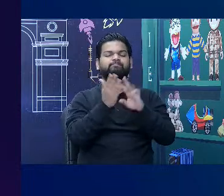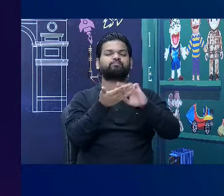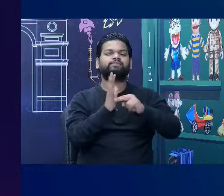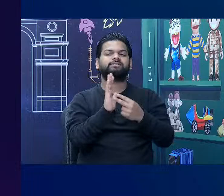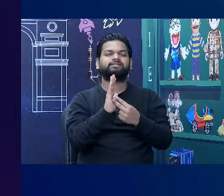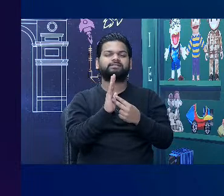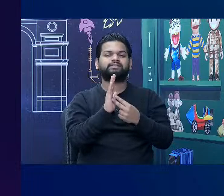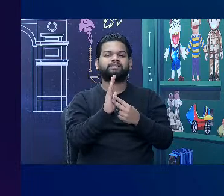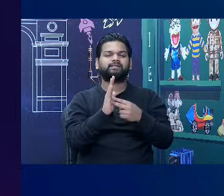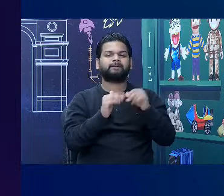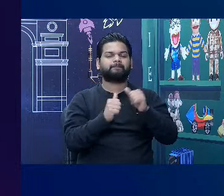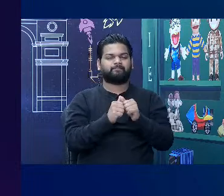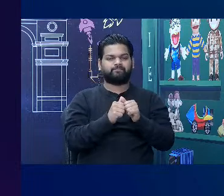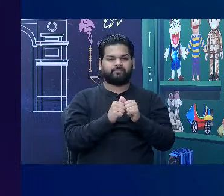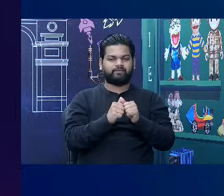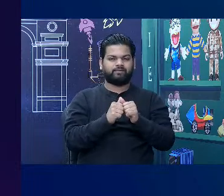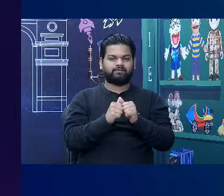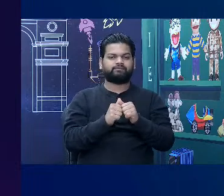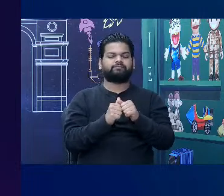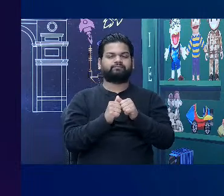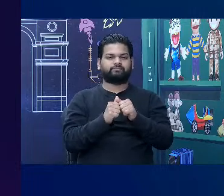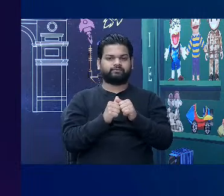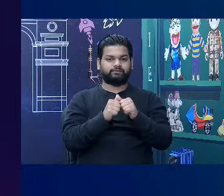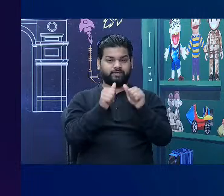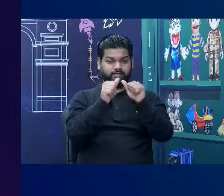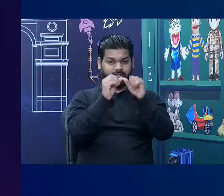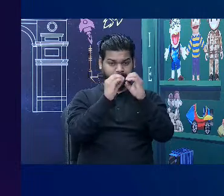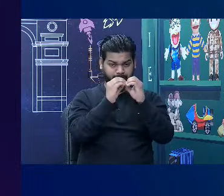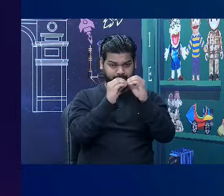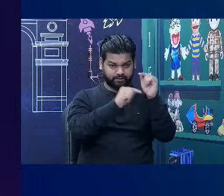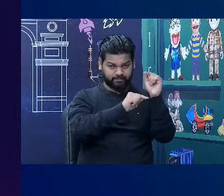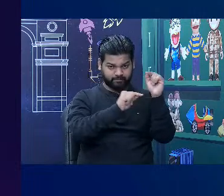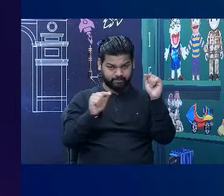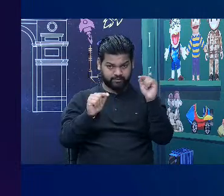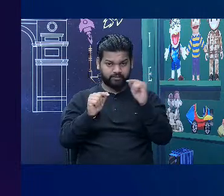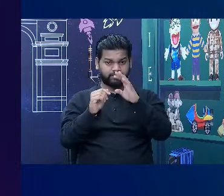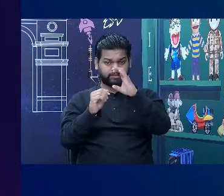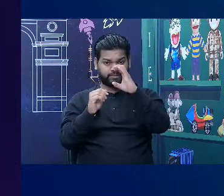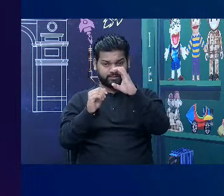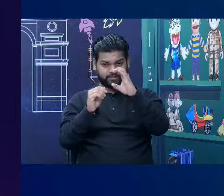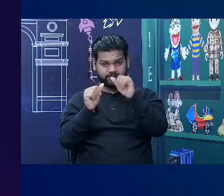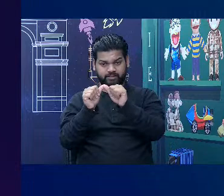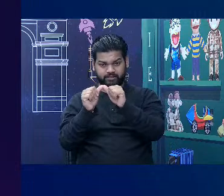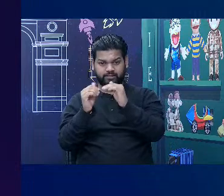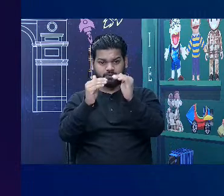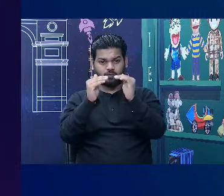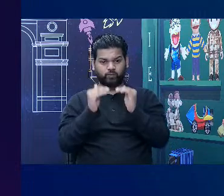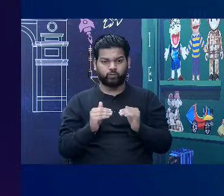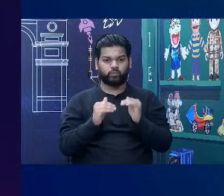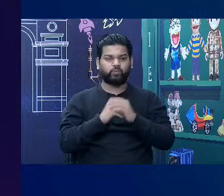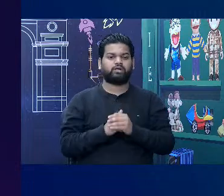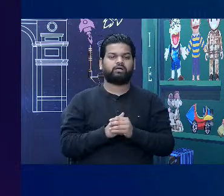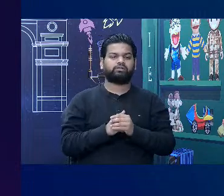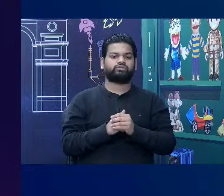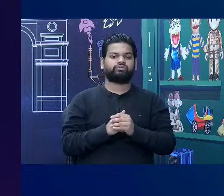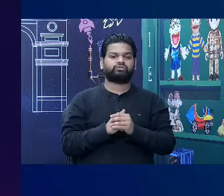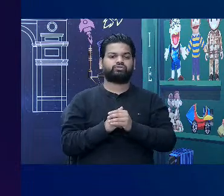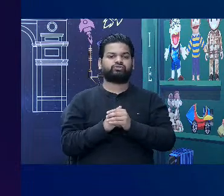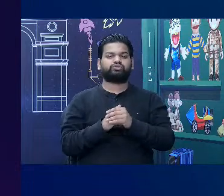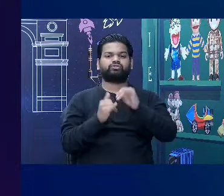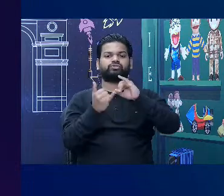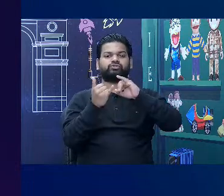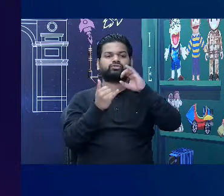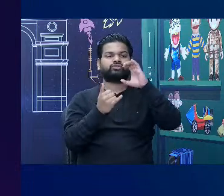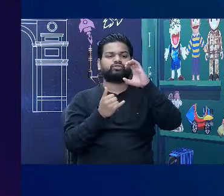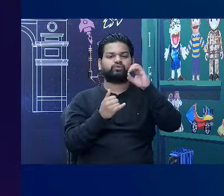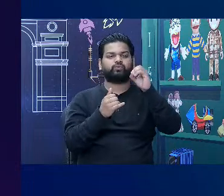A. Secant of angle A is reciprocal of cosine of angle A, and cotangent